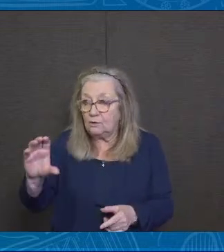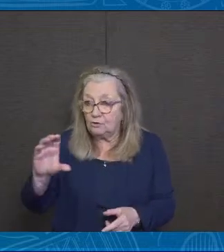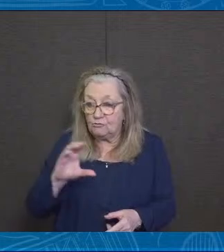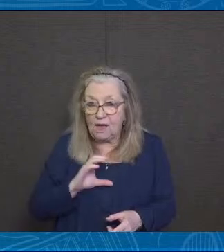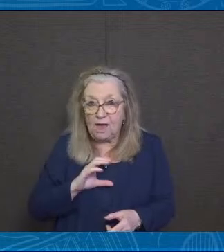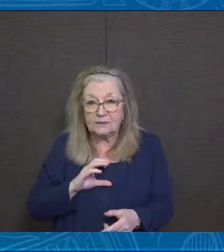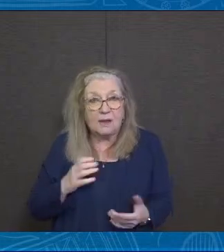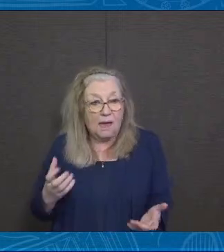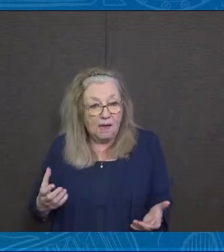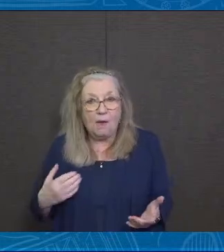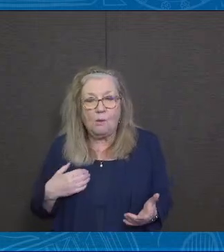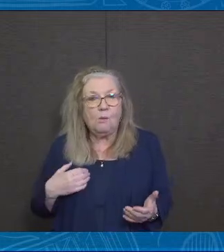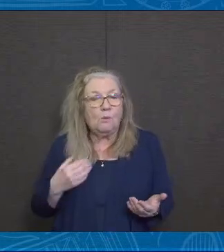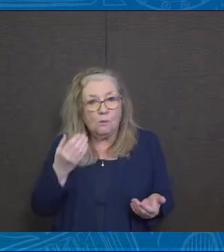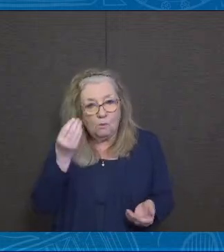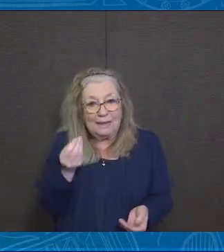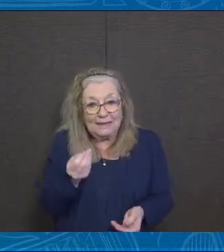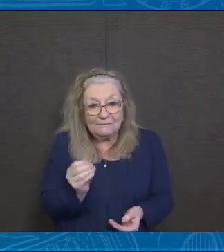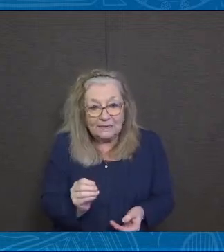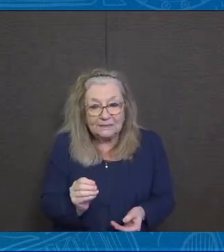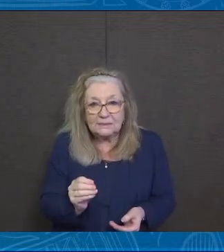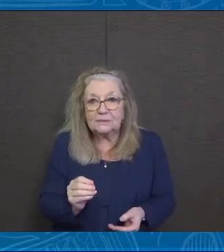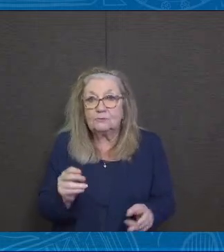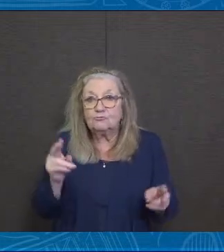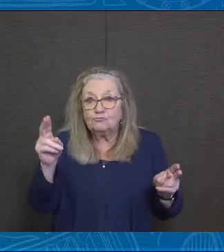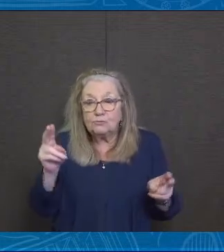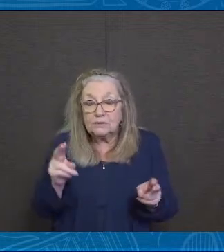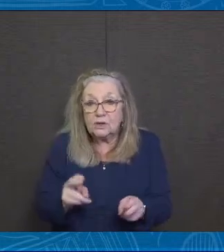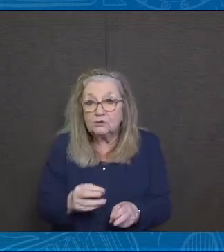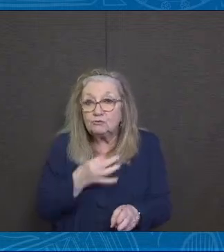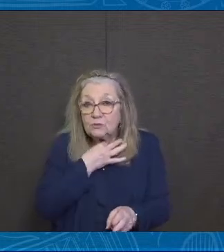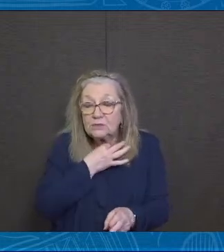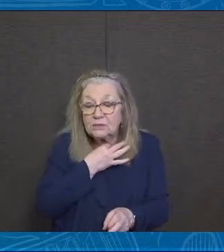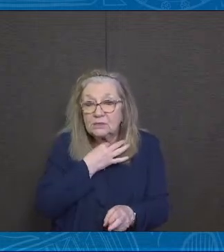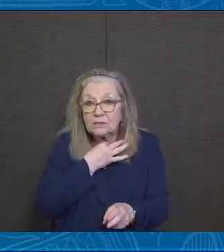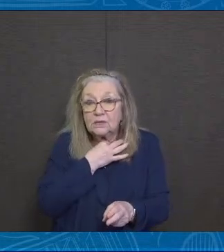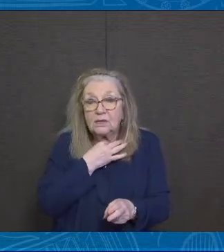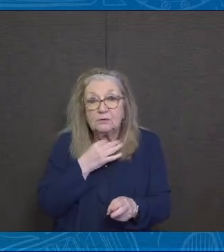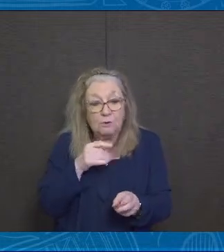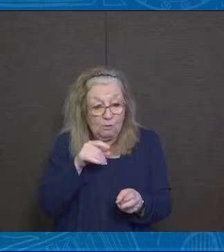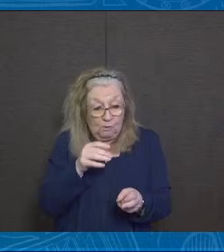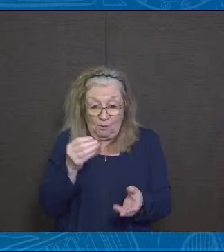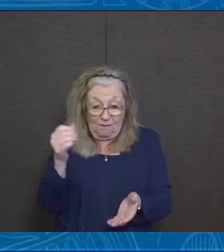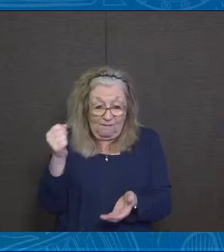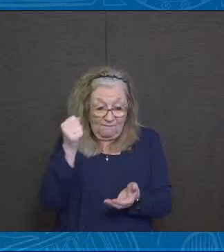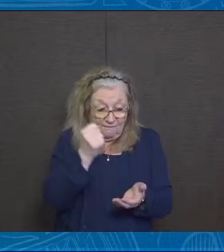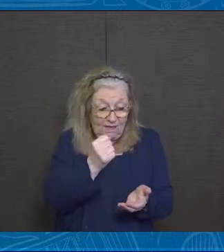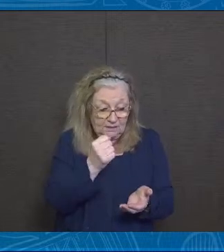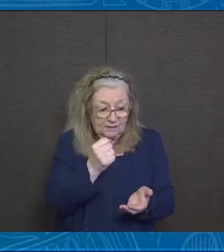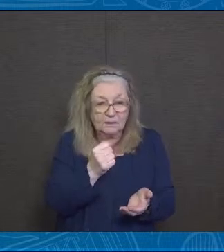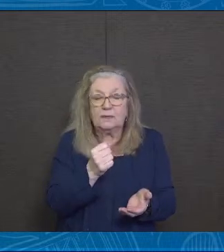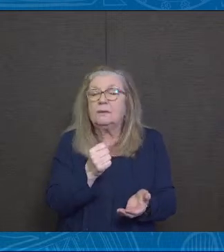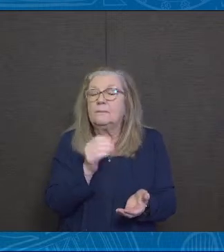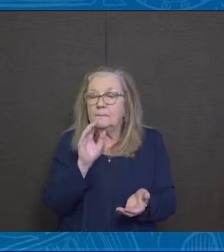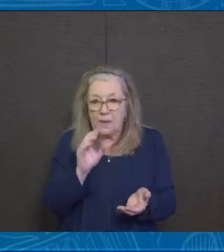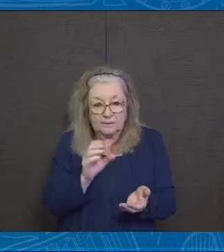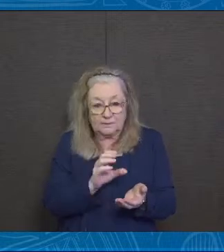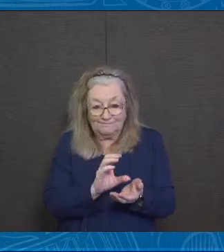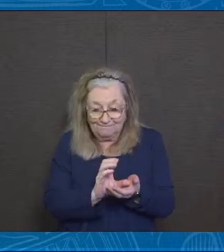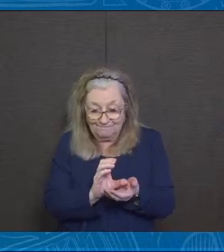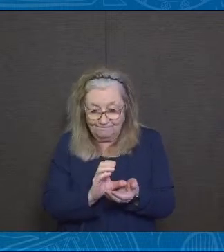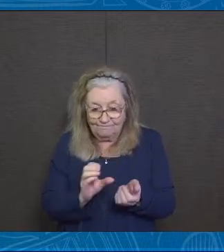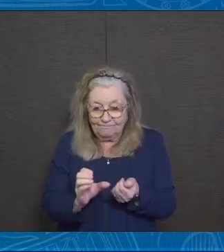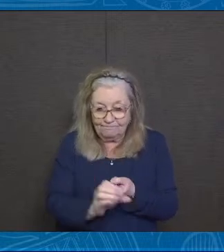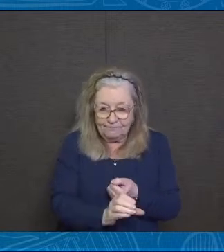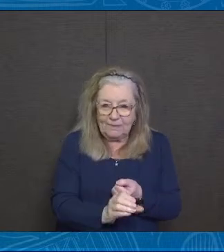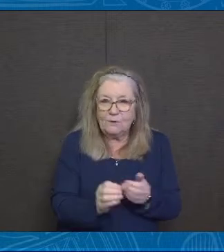risk reductions. It's time a dedicated pool of funds is set aside for small